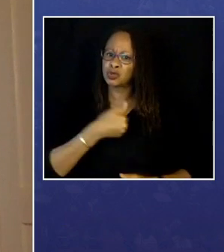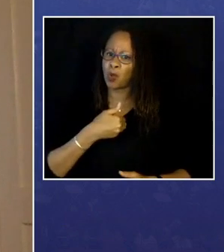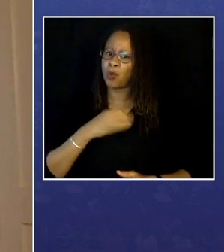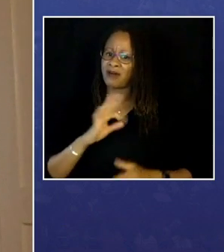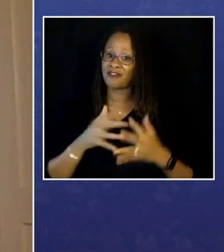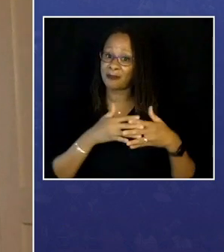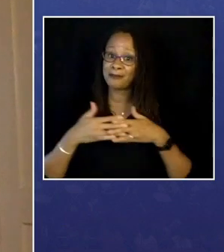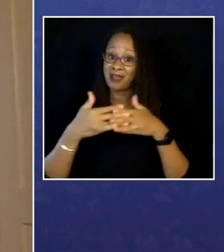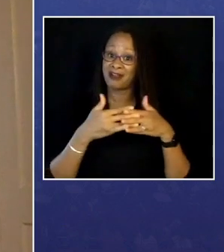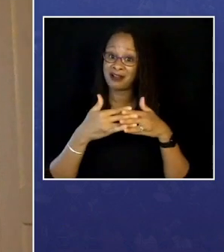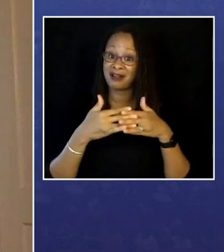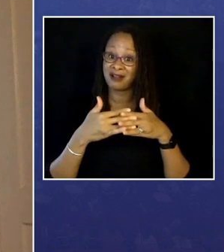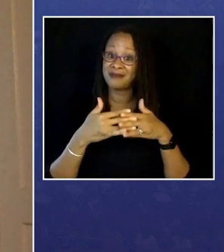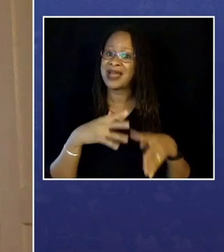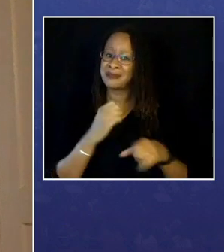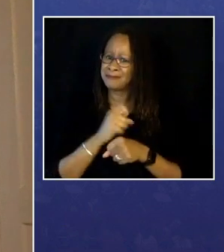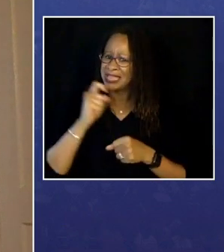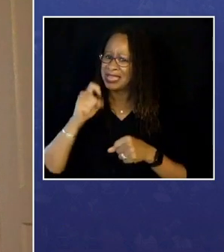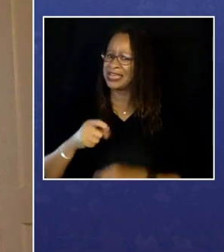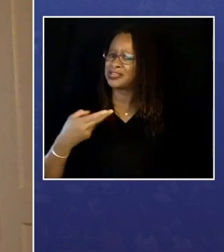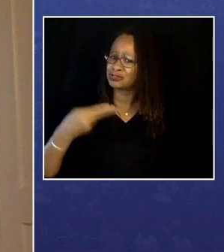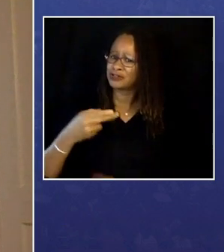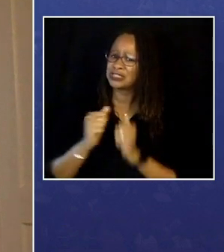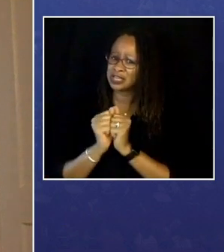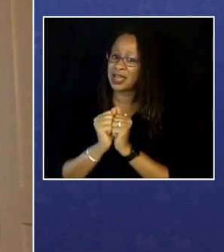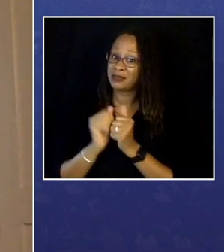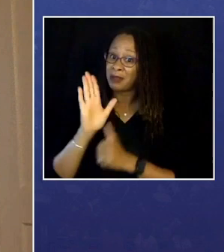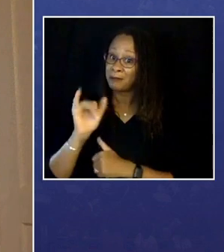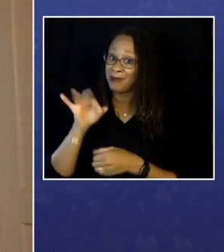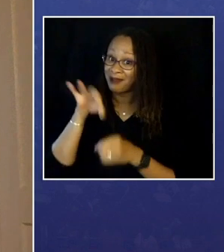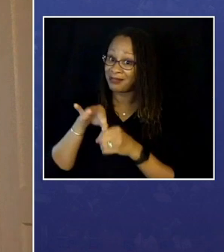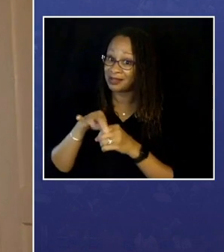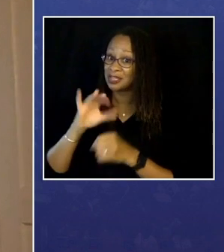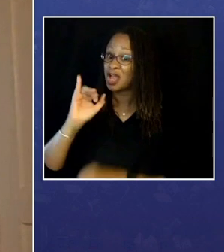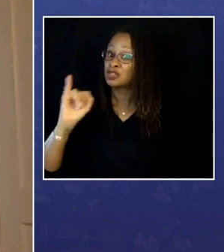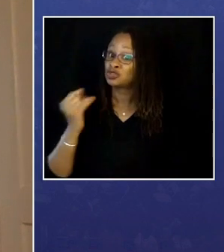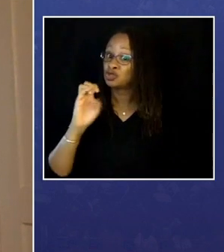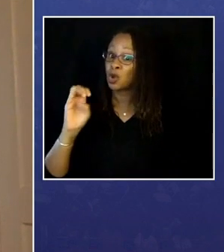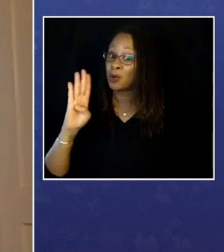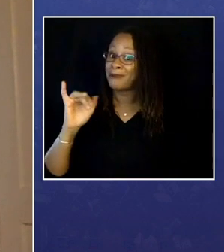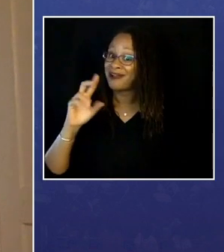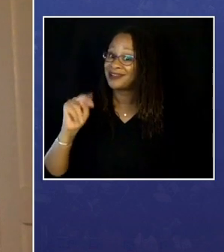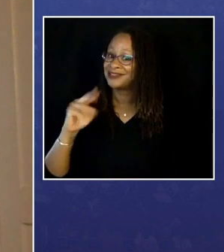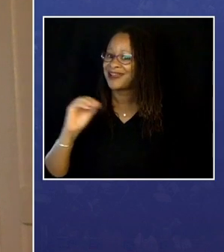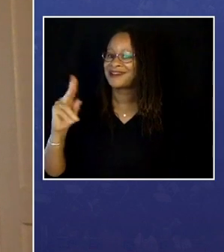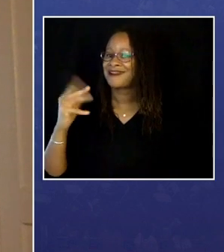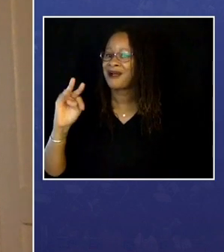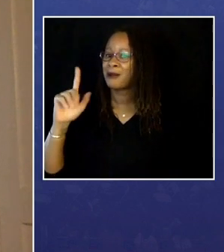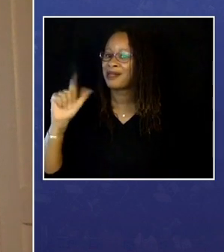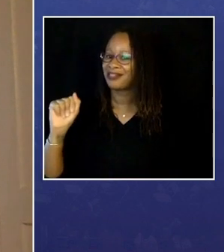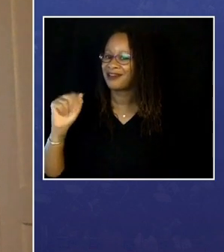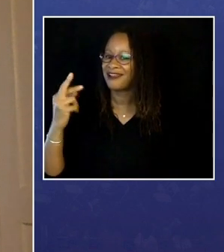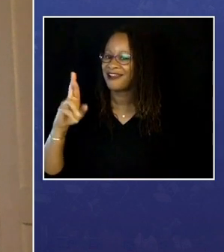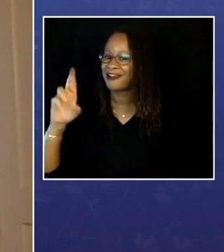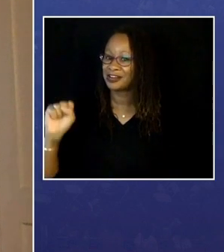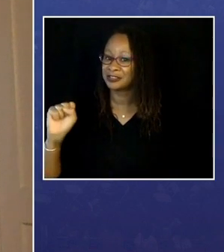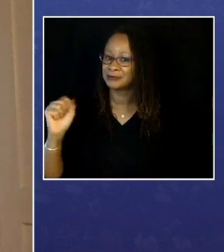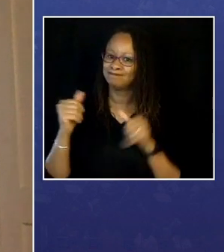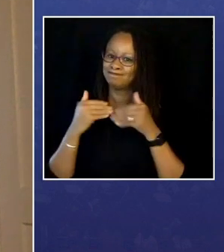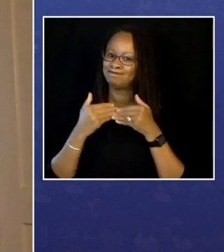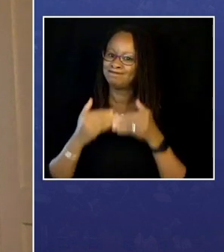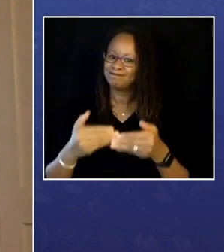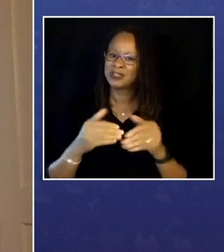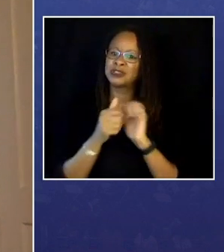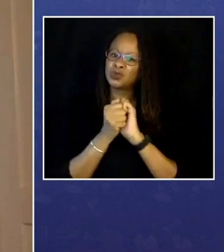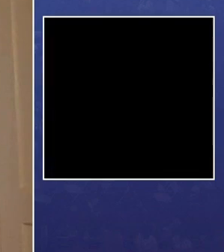America. Let's make history together by electing Joe Biden and Kamala Harris. Onward. Let's